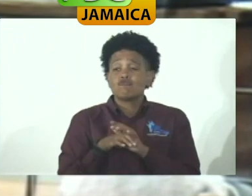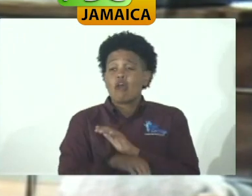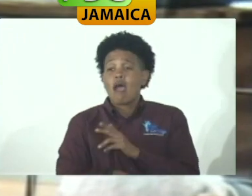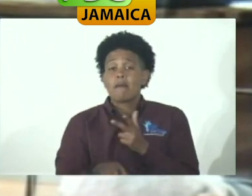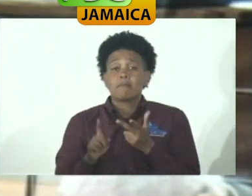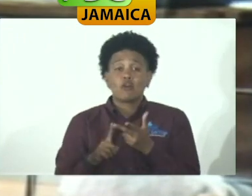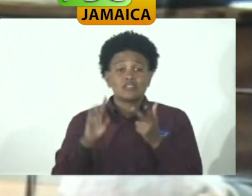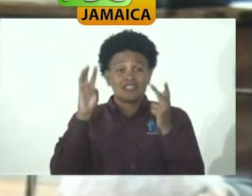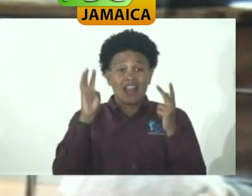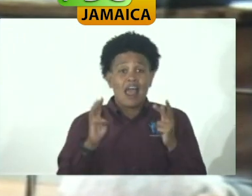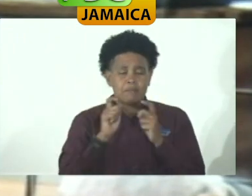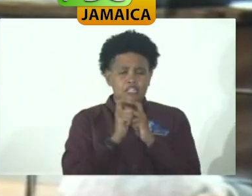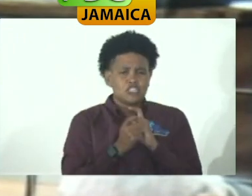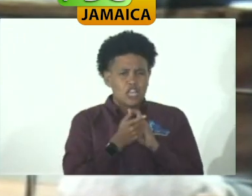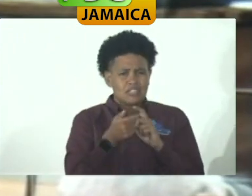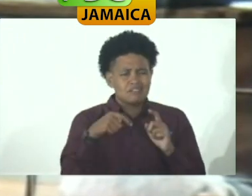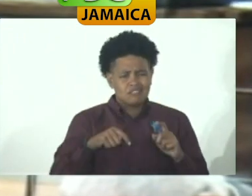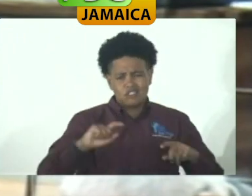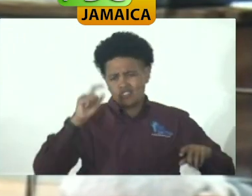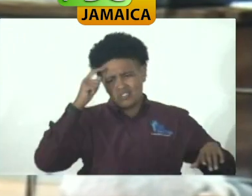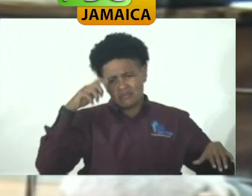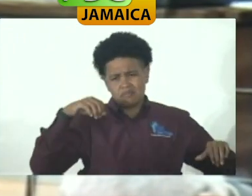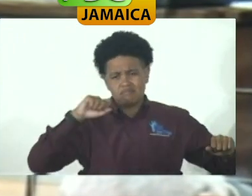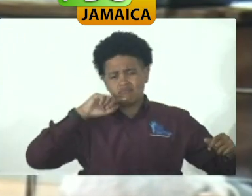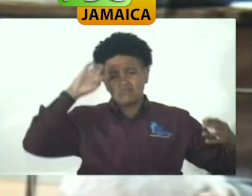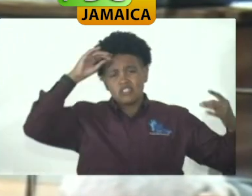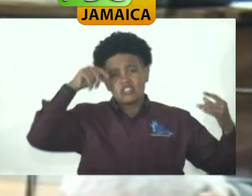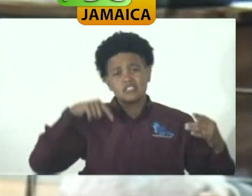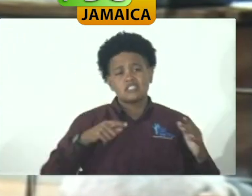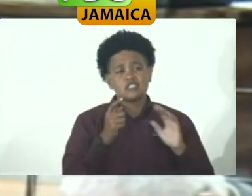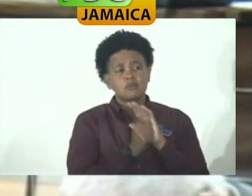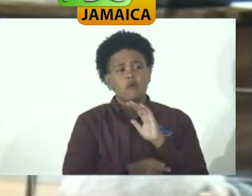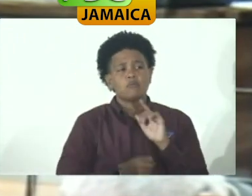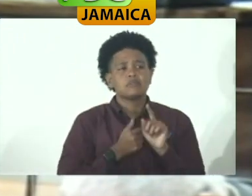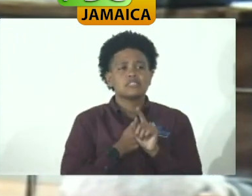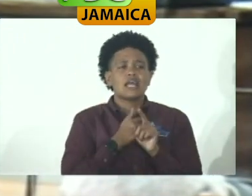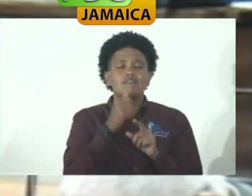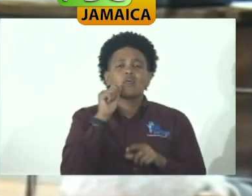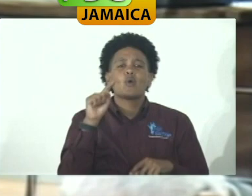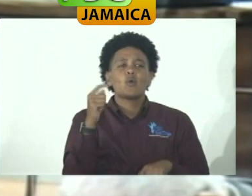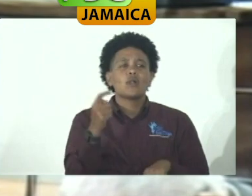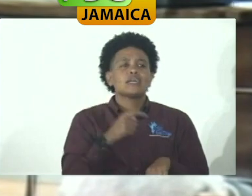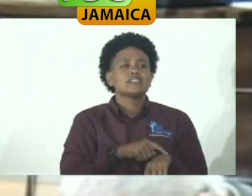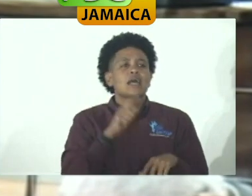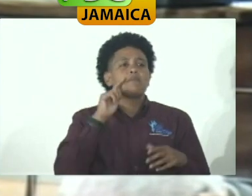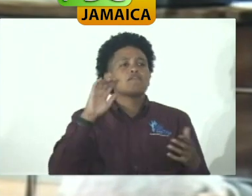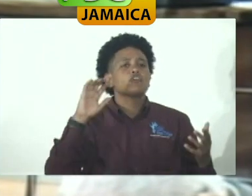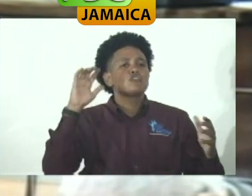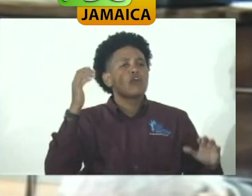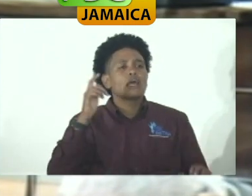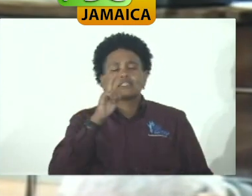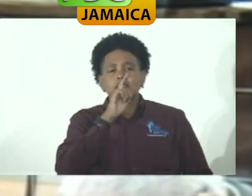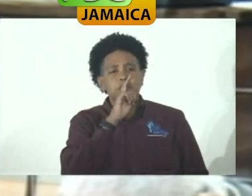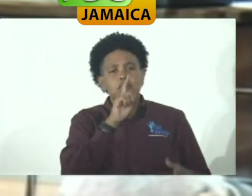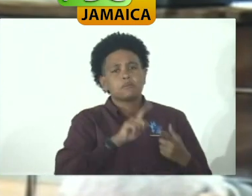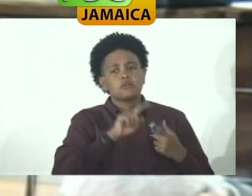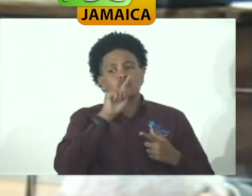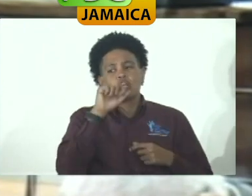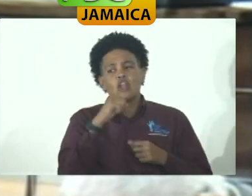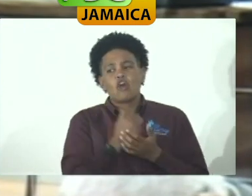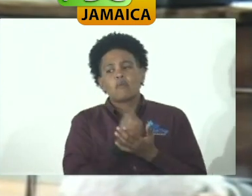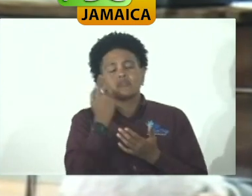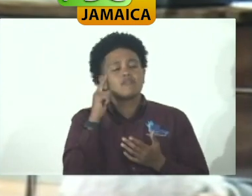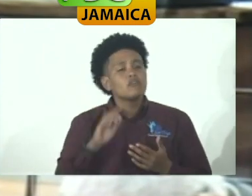climate change, this government considers this moment not just a time of crisis, but an opportunity for us